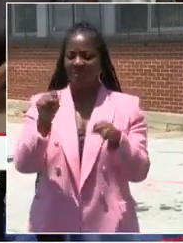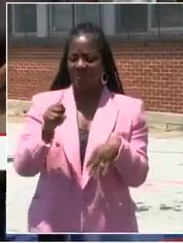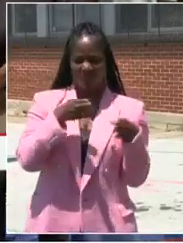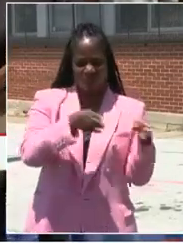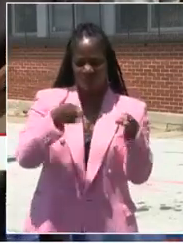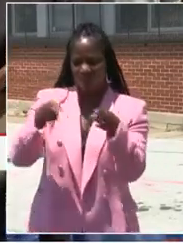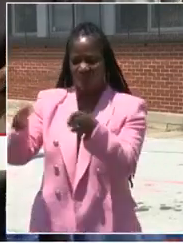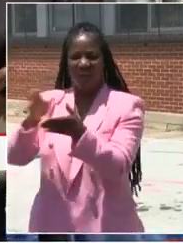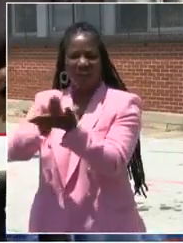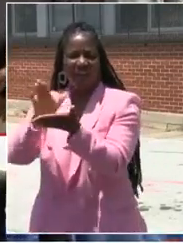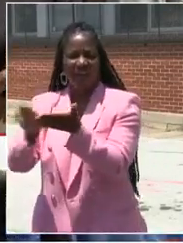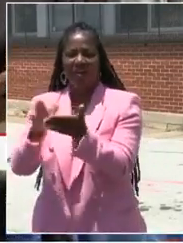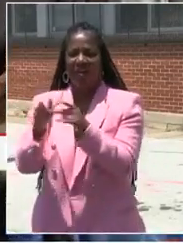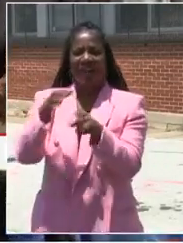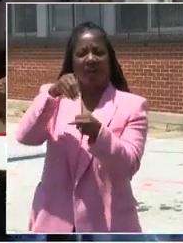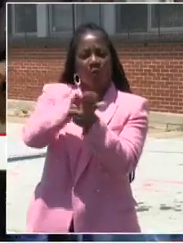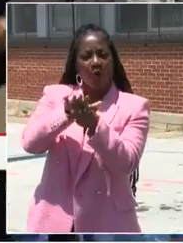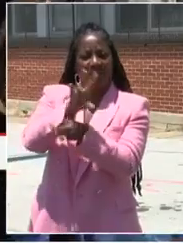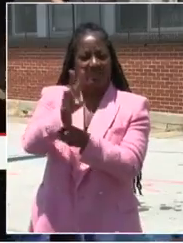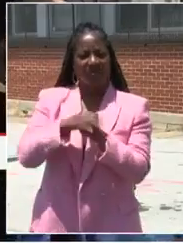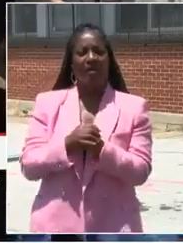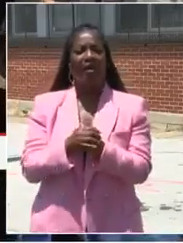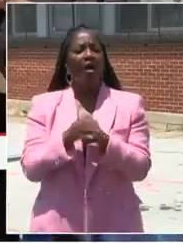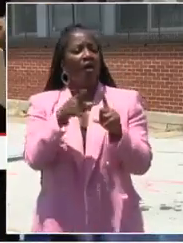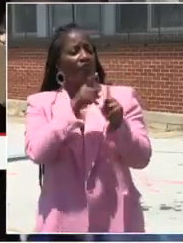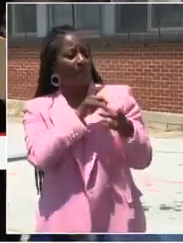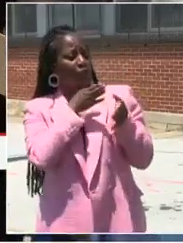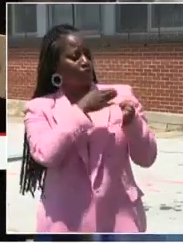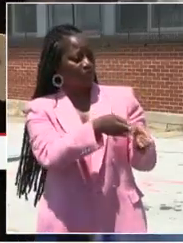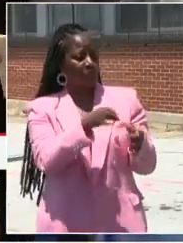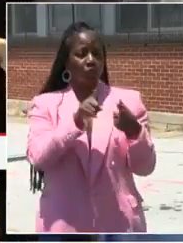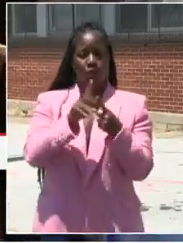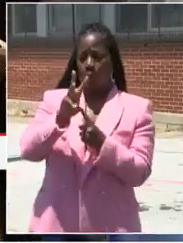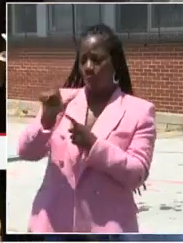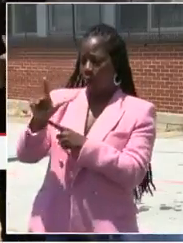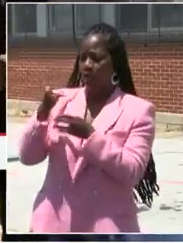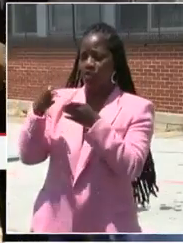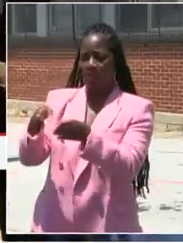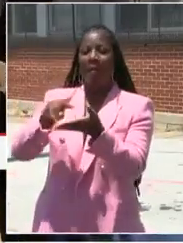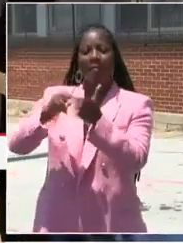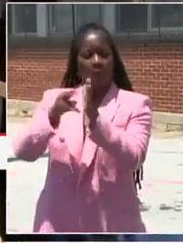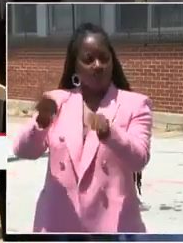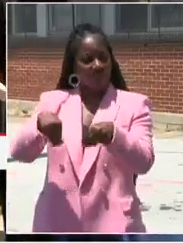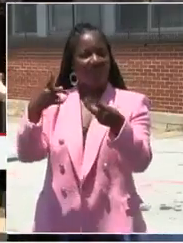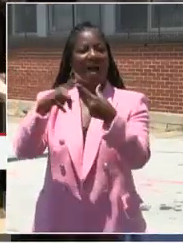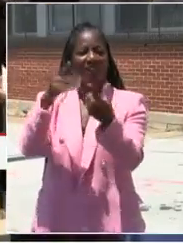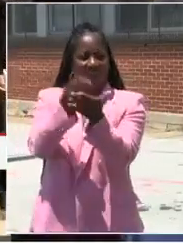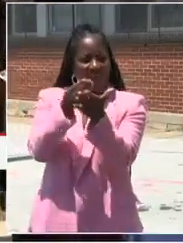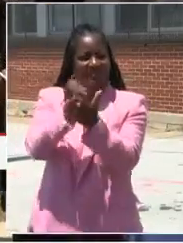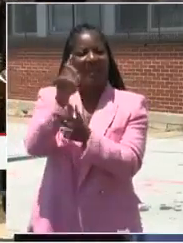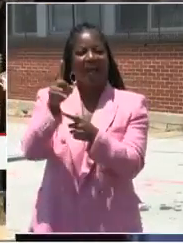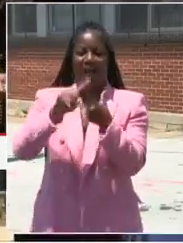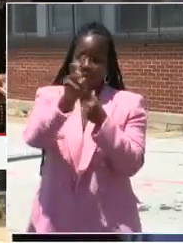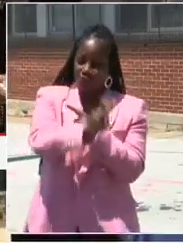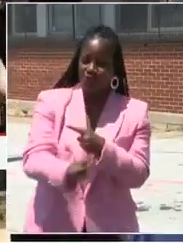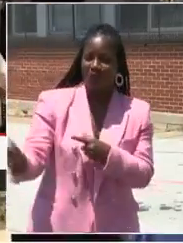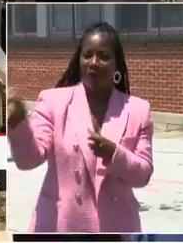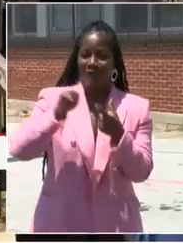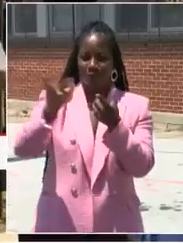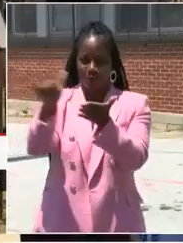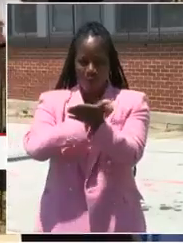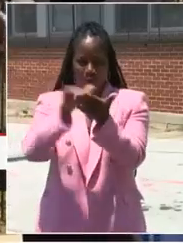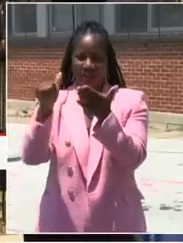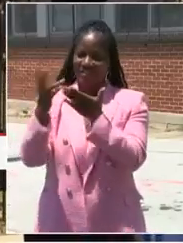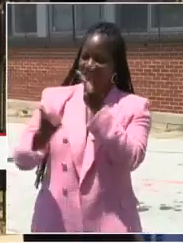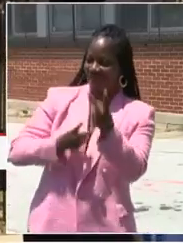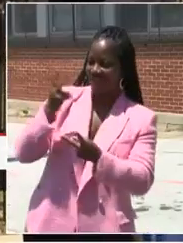7. From the Streets to Wall Street, to work with youth to provide financial education and travel to New York City to visit the New